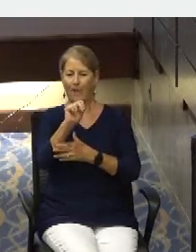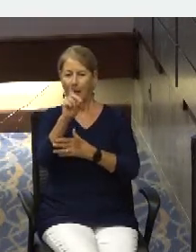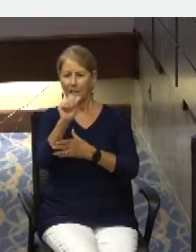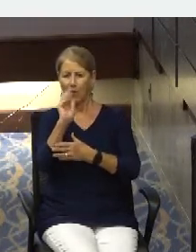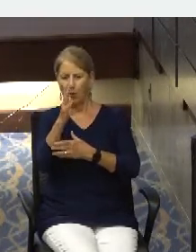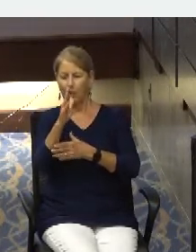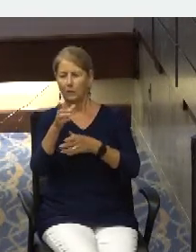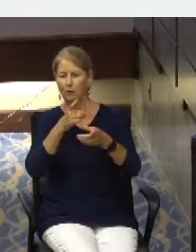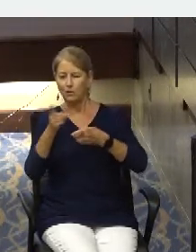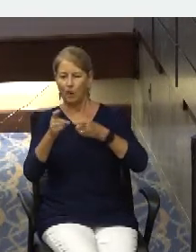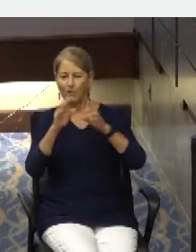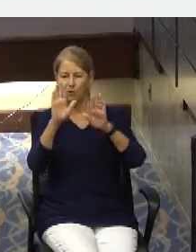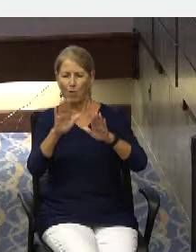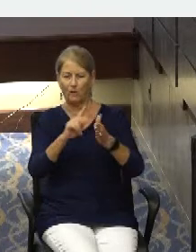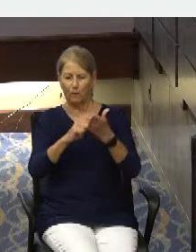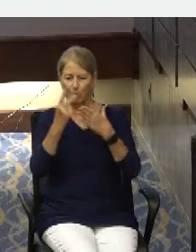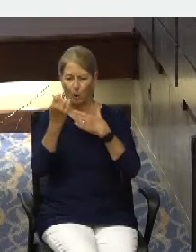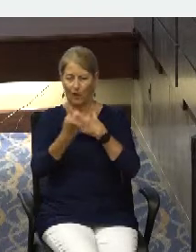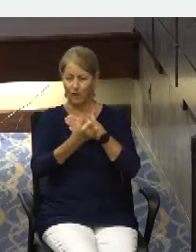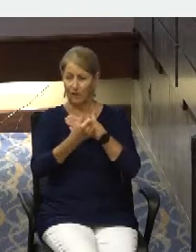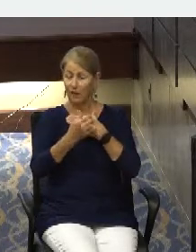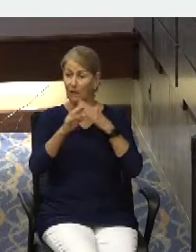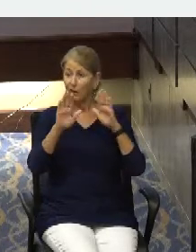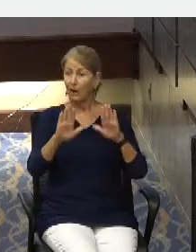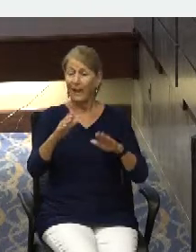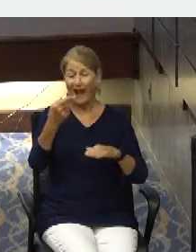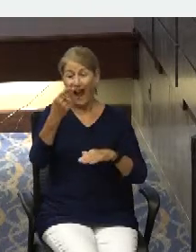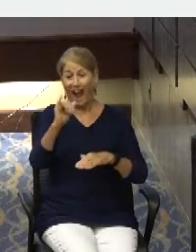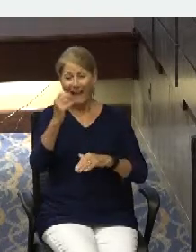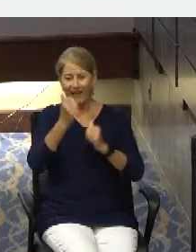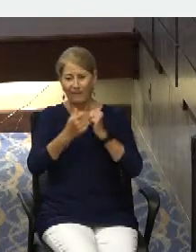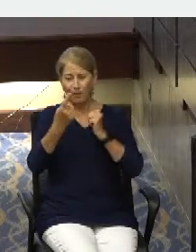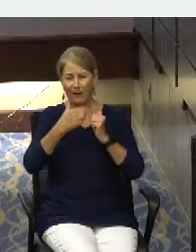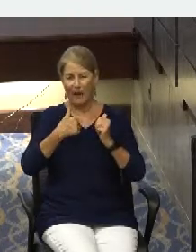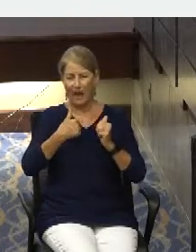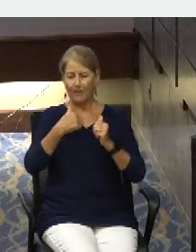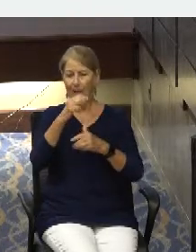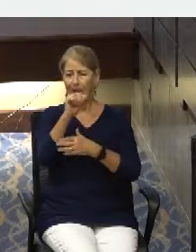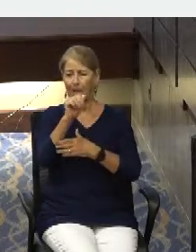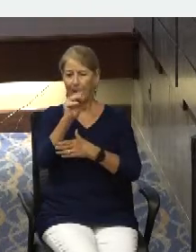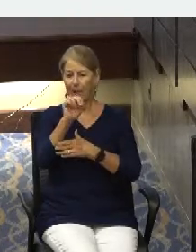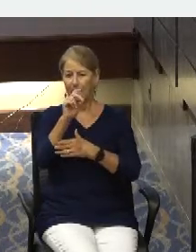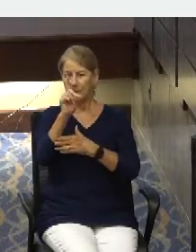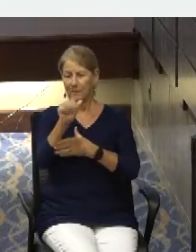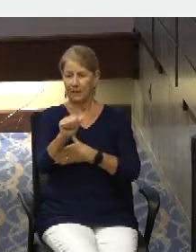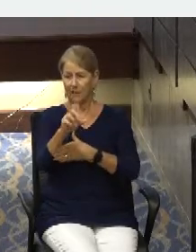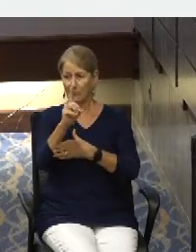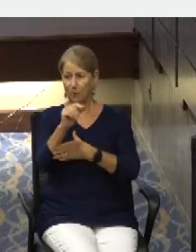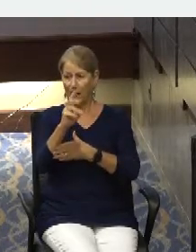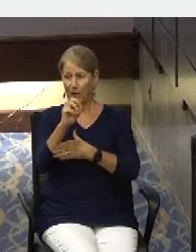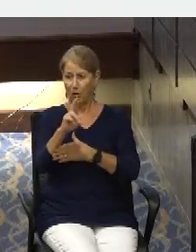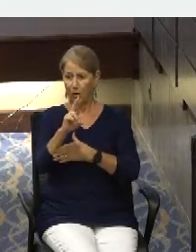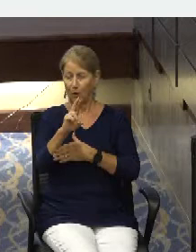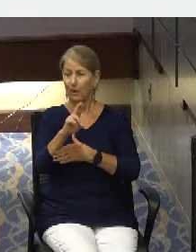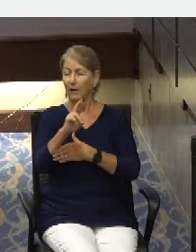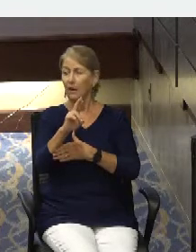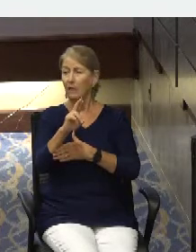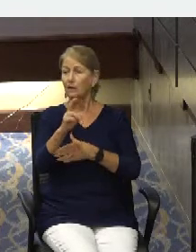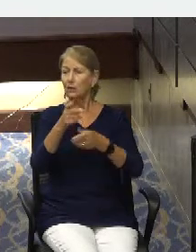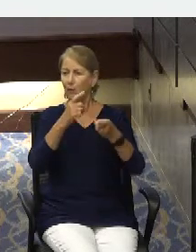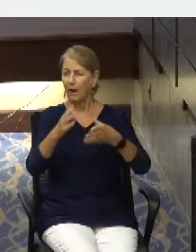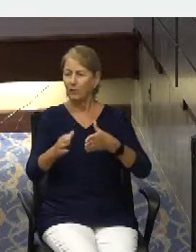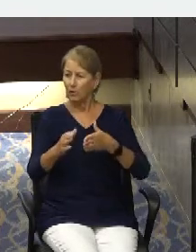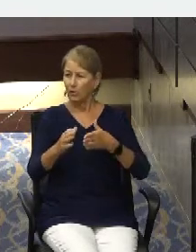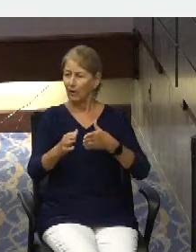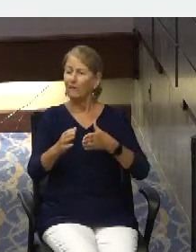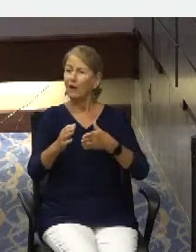that we're working on. Great. Hi, everyone. I'm Amanda Dyer, Director of Public Art and Development at Creative Waco, and I'm very